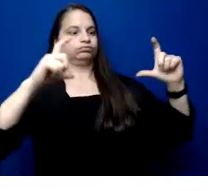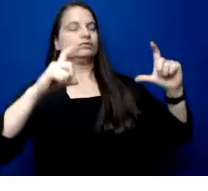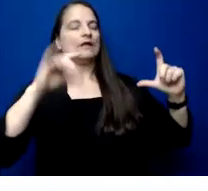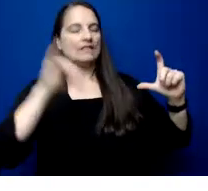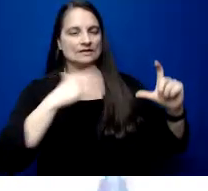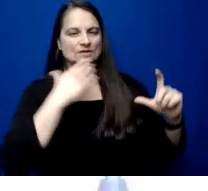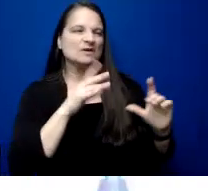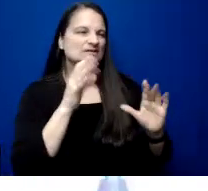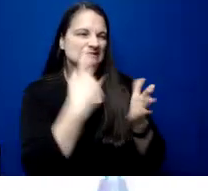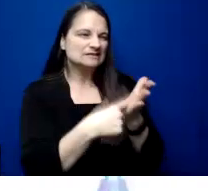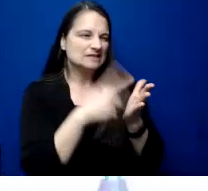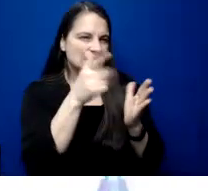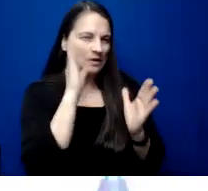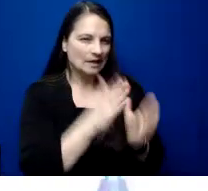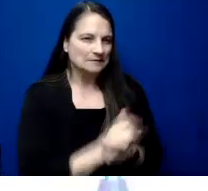Mm-hmm.